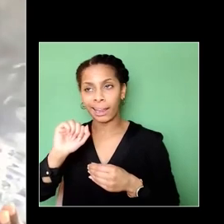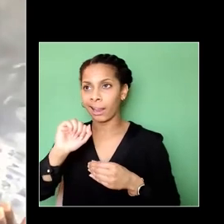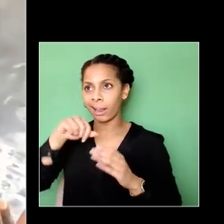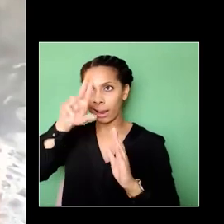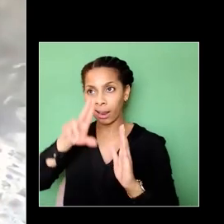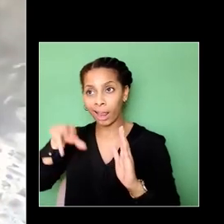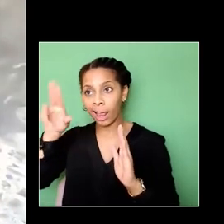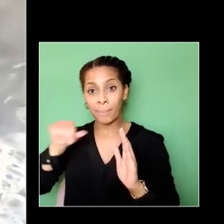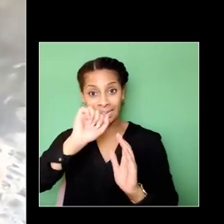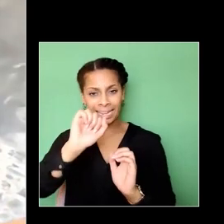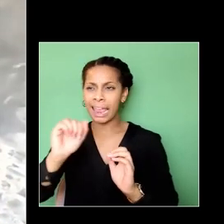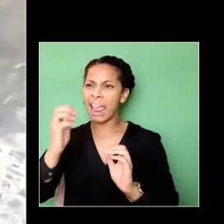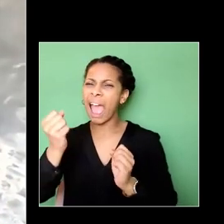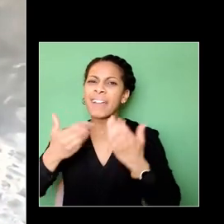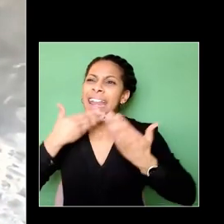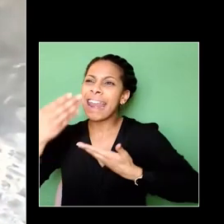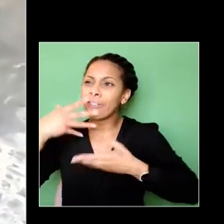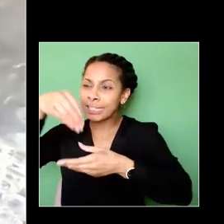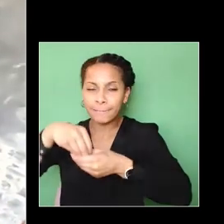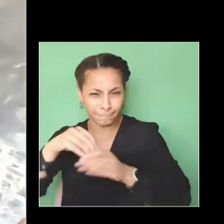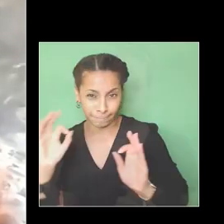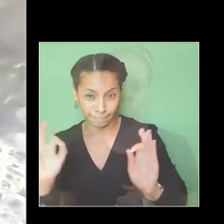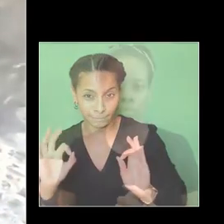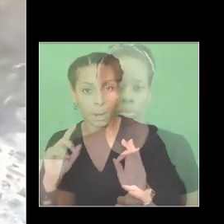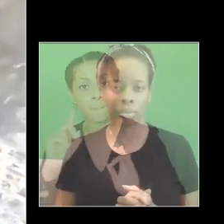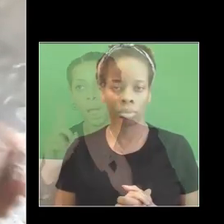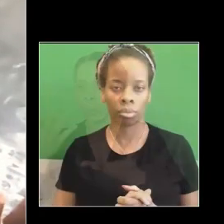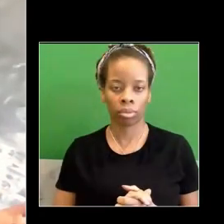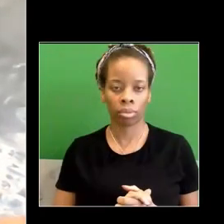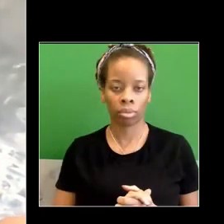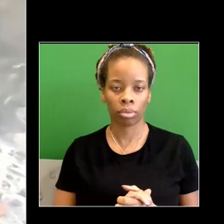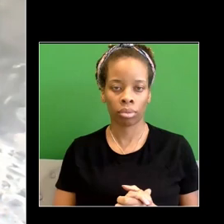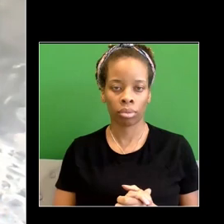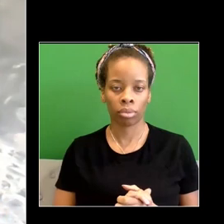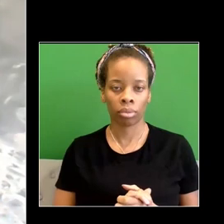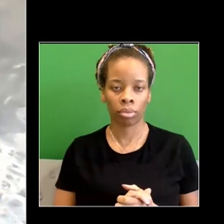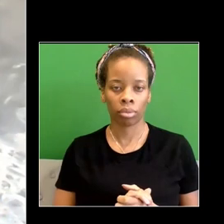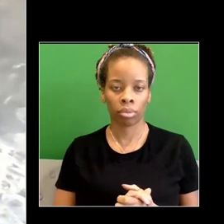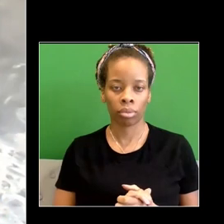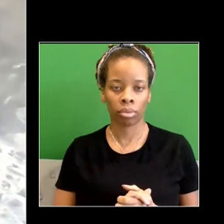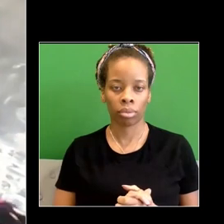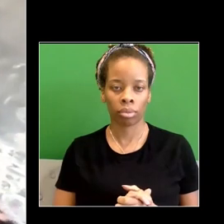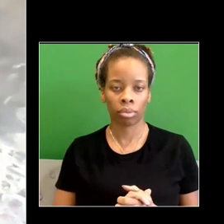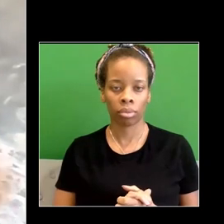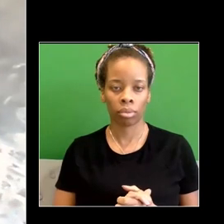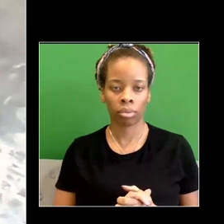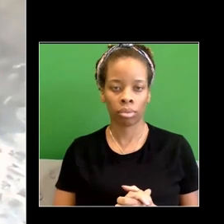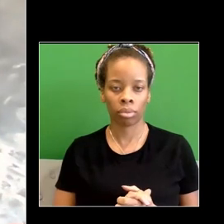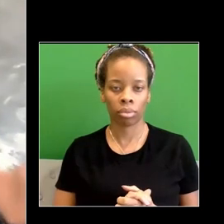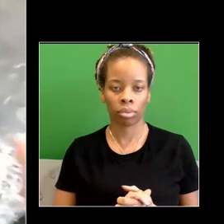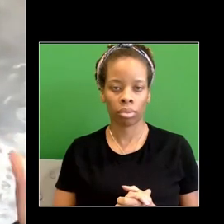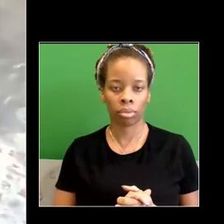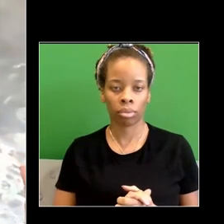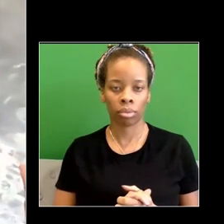do give us these titles. And, you know, when I look across the titles, picking any